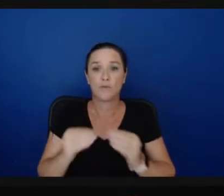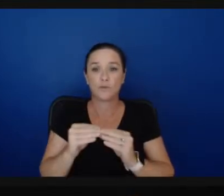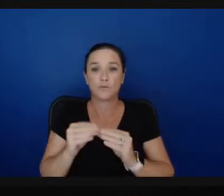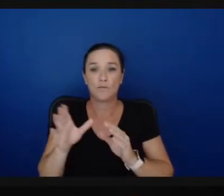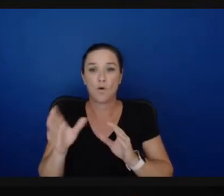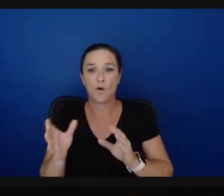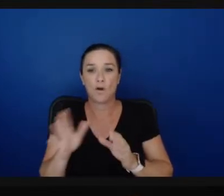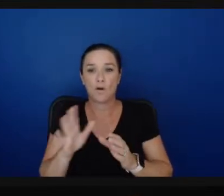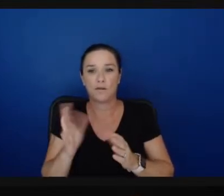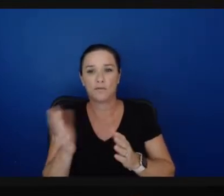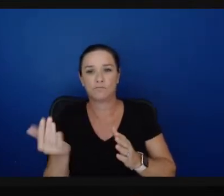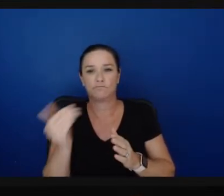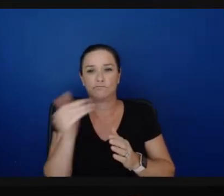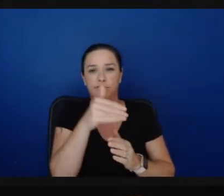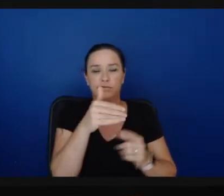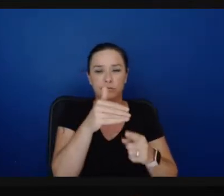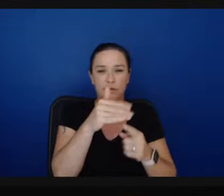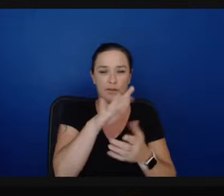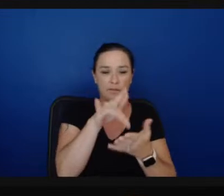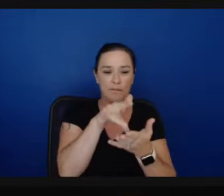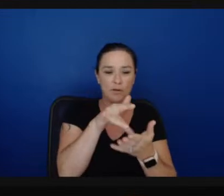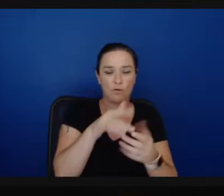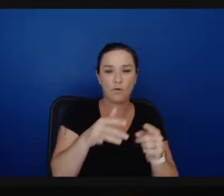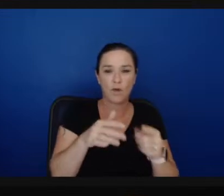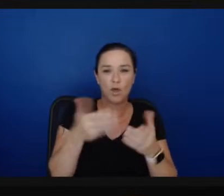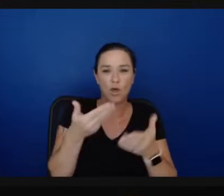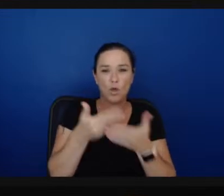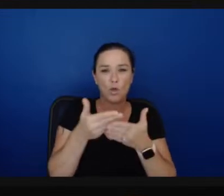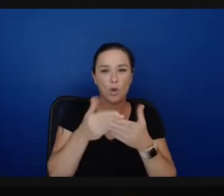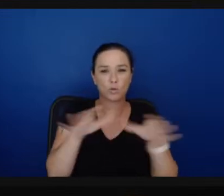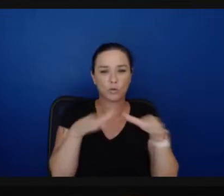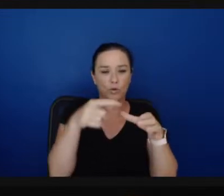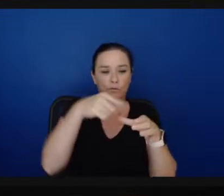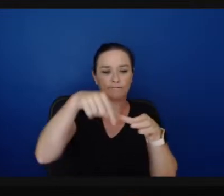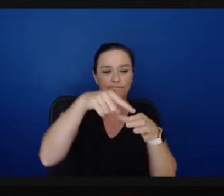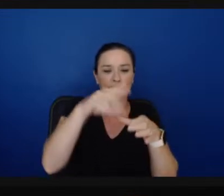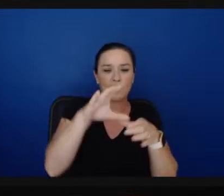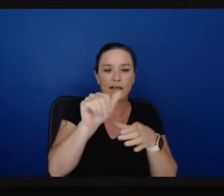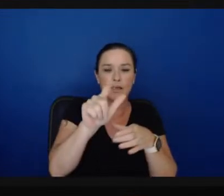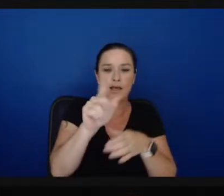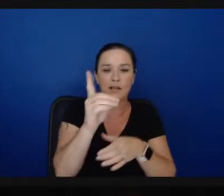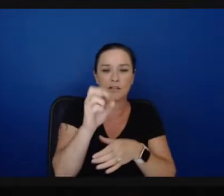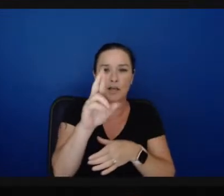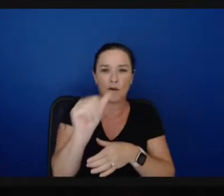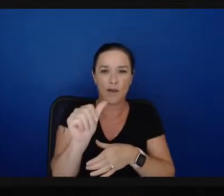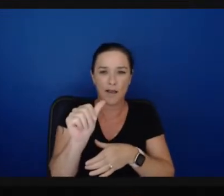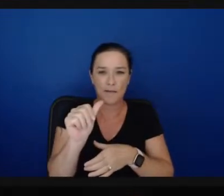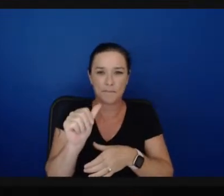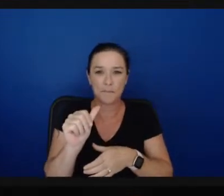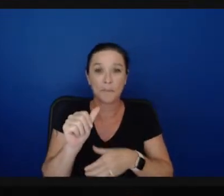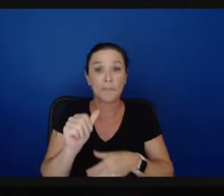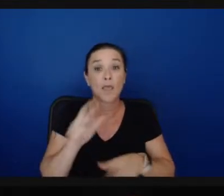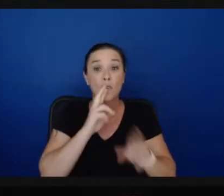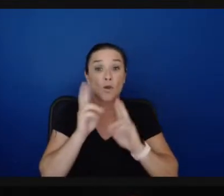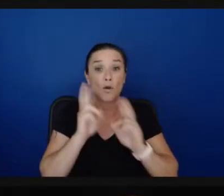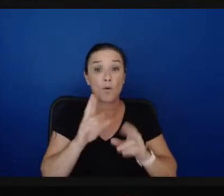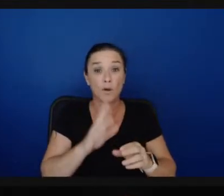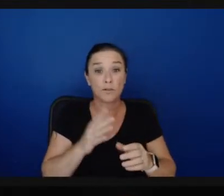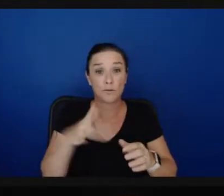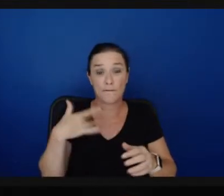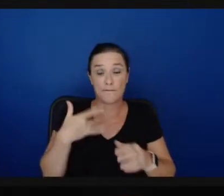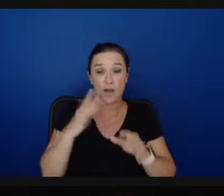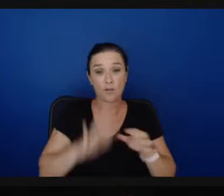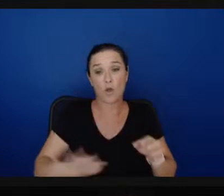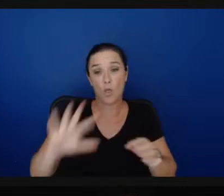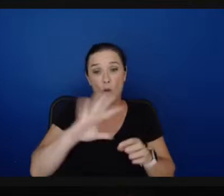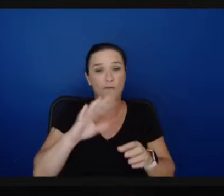is pretty close to the caldera area, right near Volcano Village. Felt reports also island-wide, not on